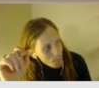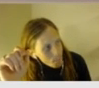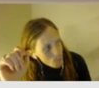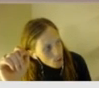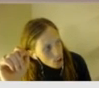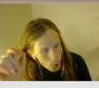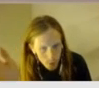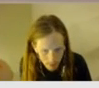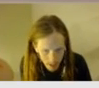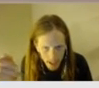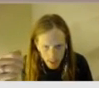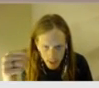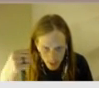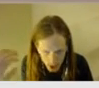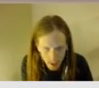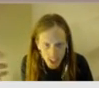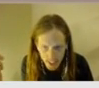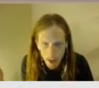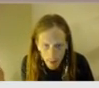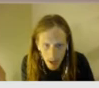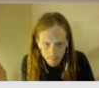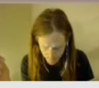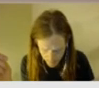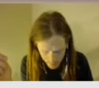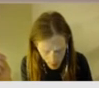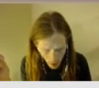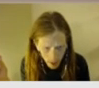the youth right now, the generation that's coming up,